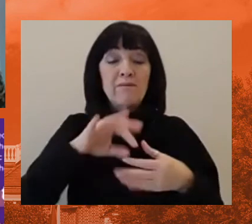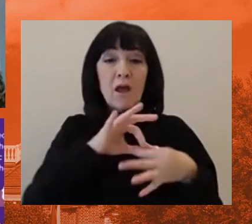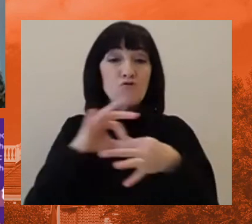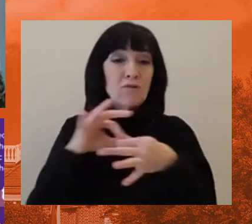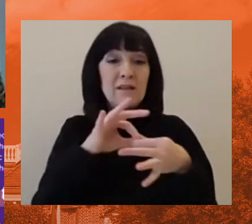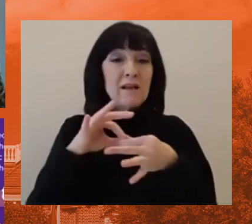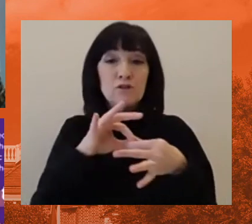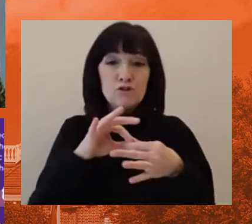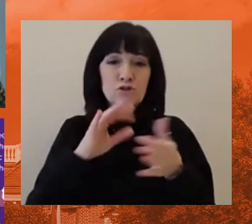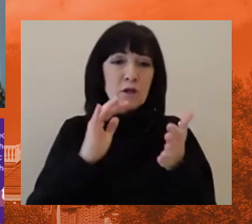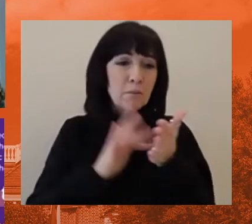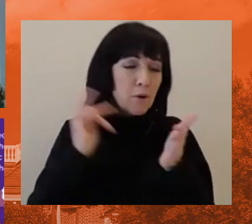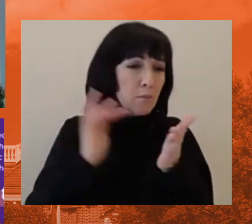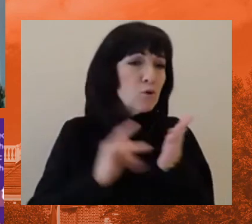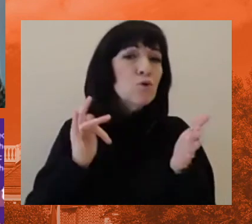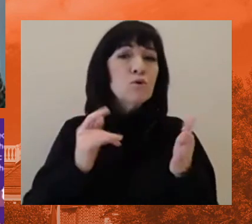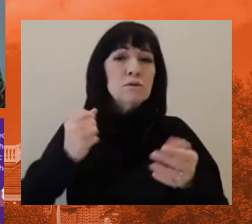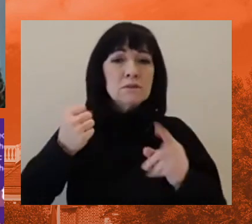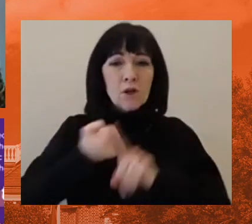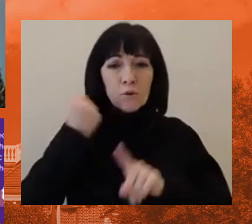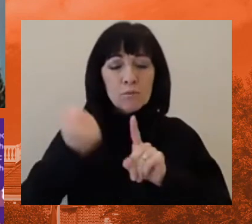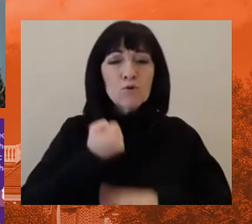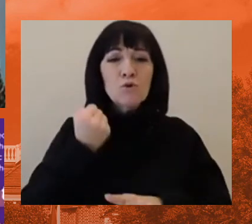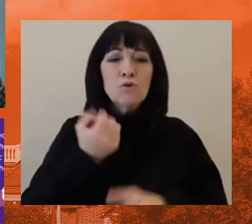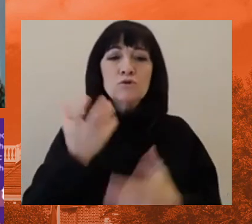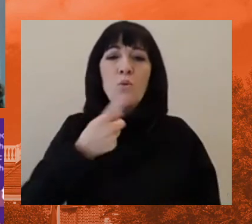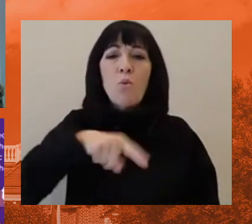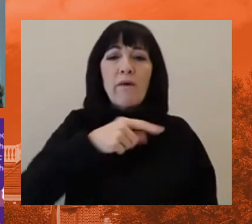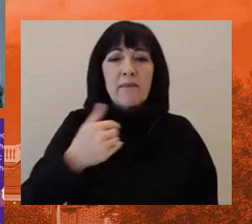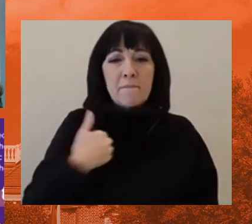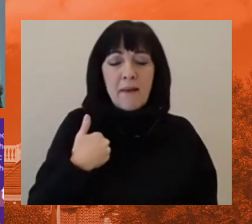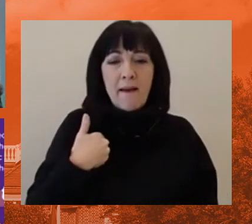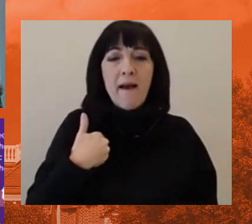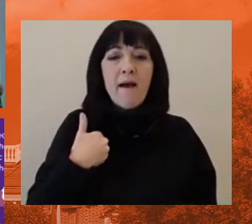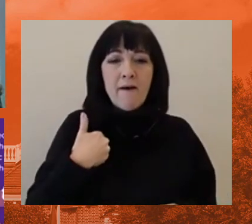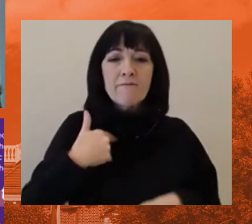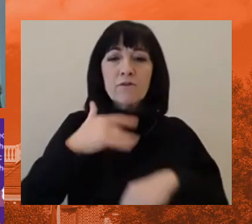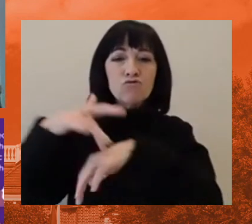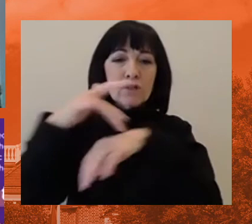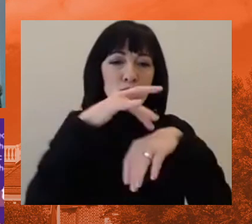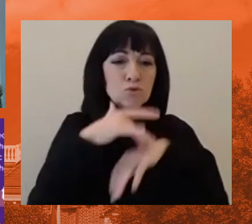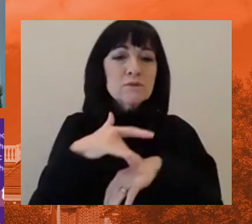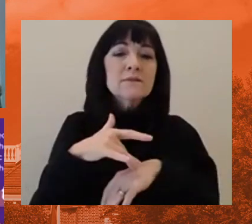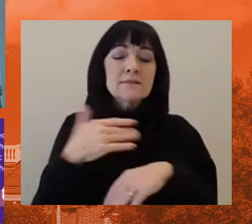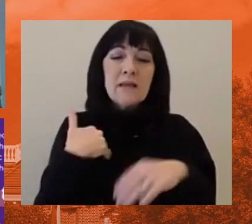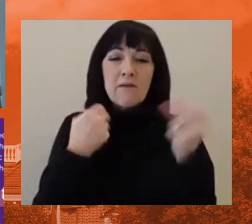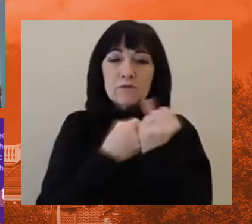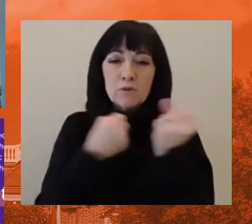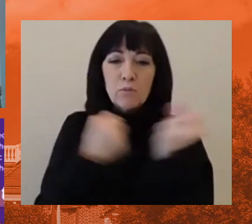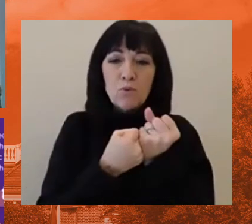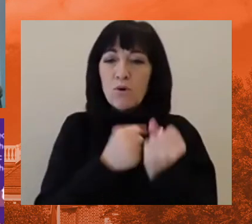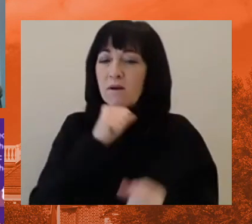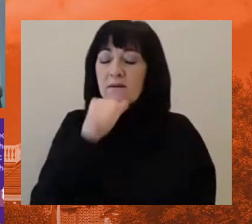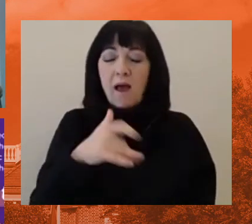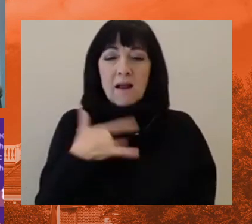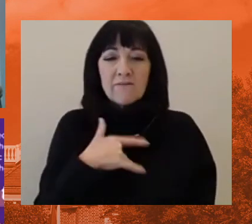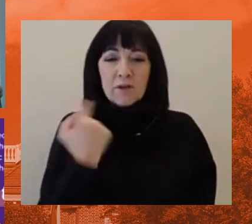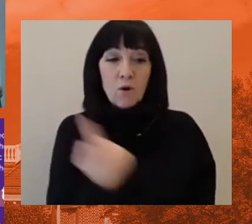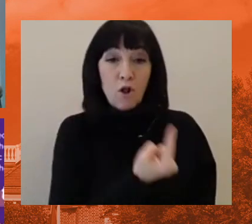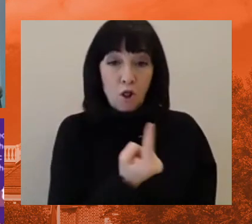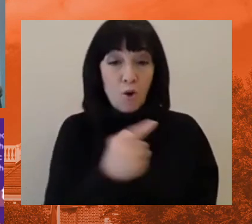access and support, and that they are not alone. Our Lieutenant Governor has already signed